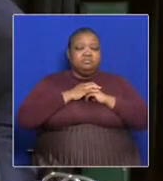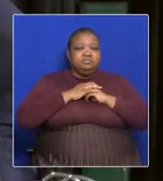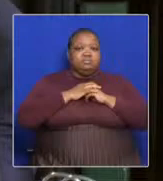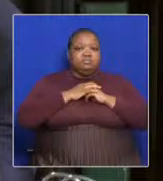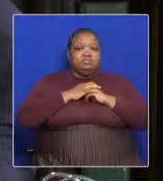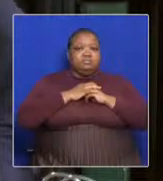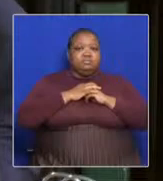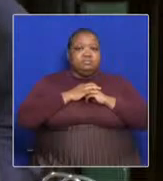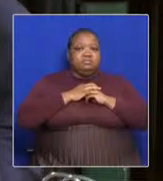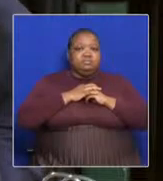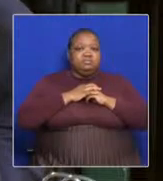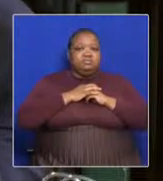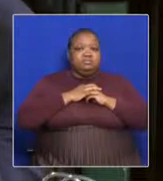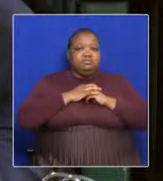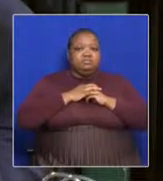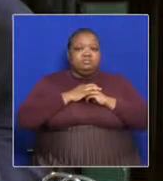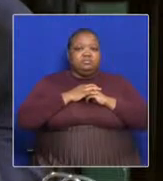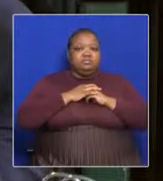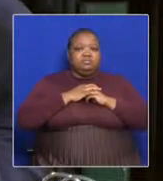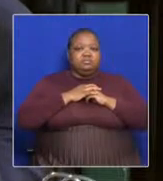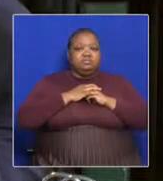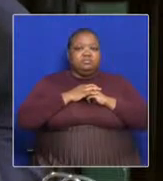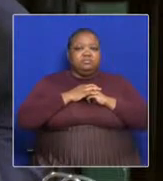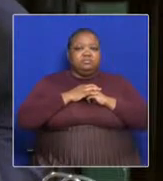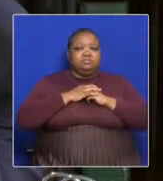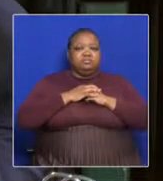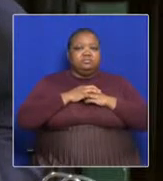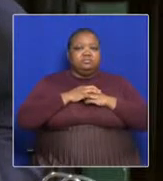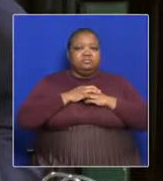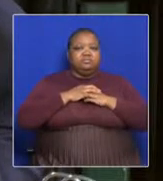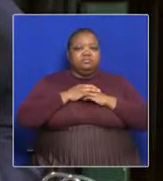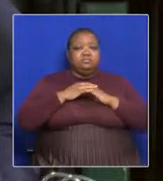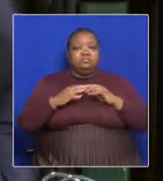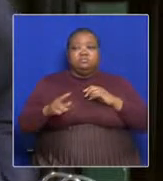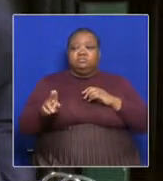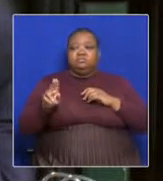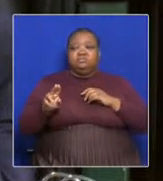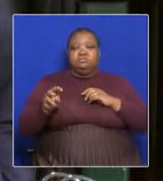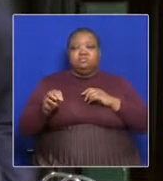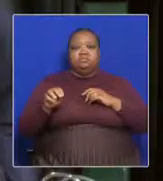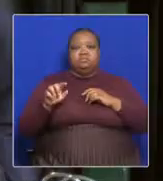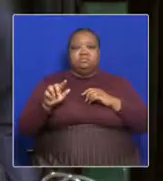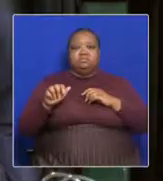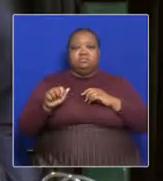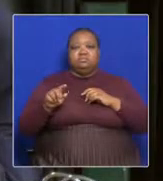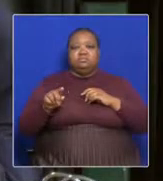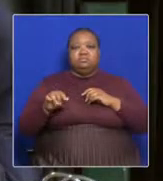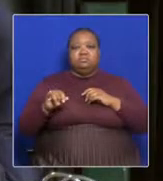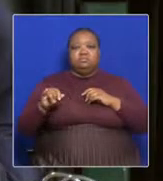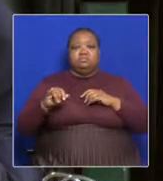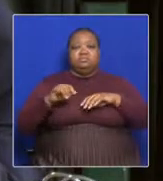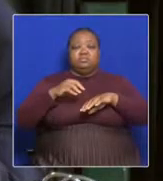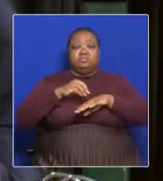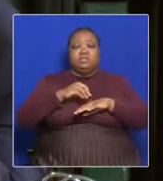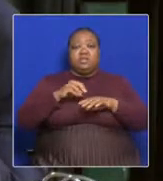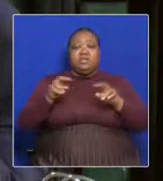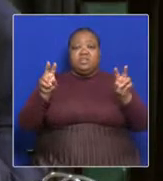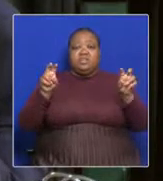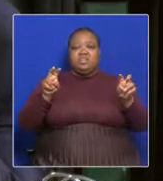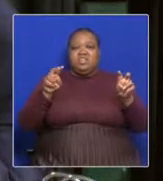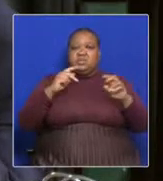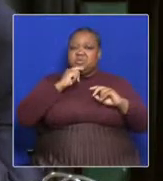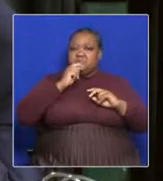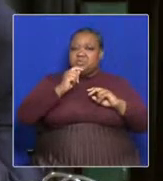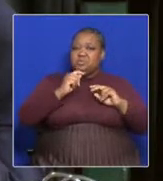it seems to me that the Umlazi issue was not really an issue, because you